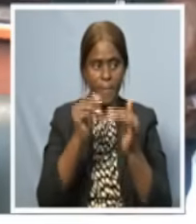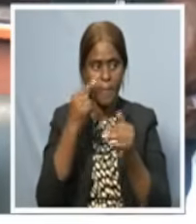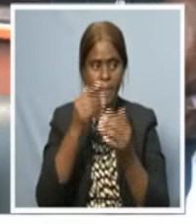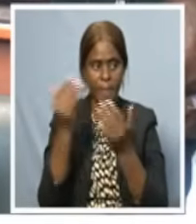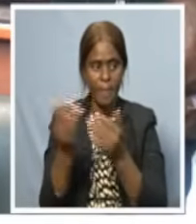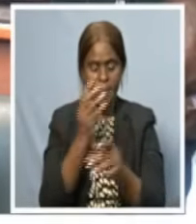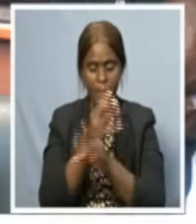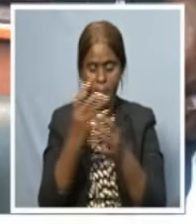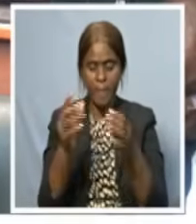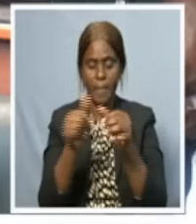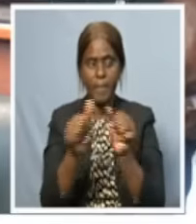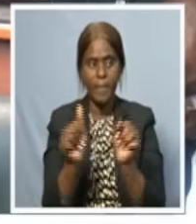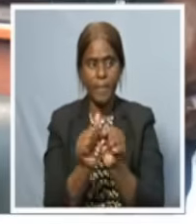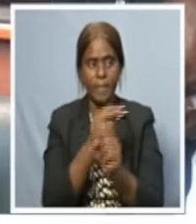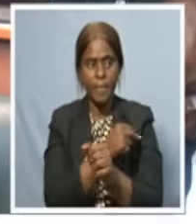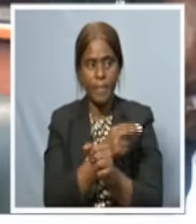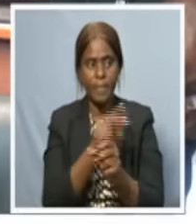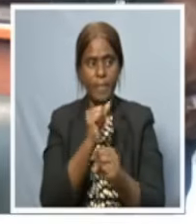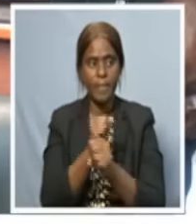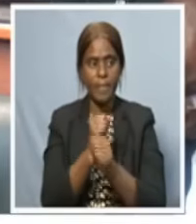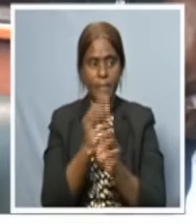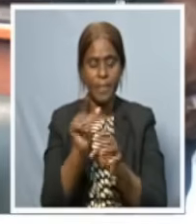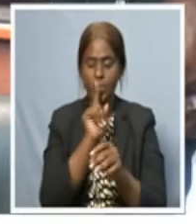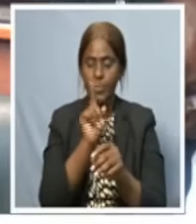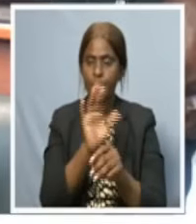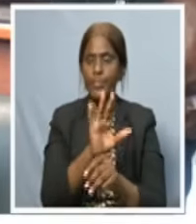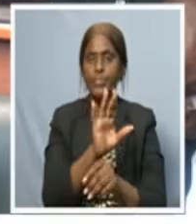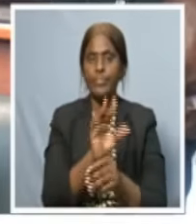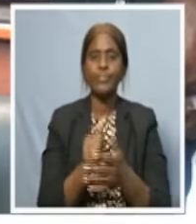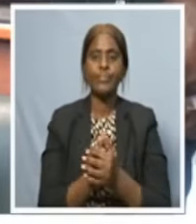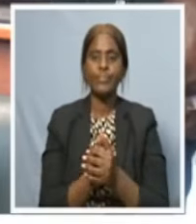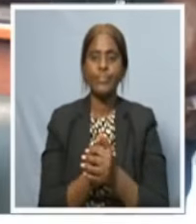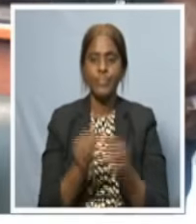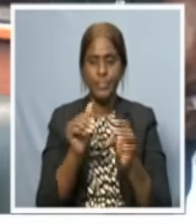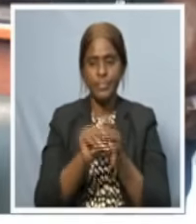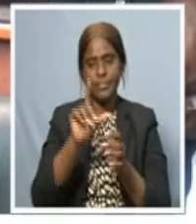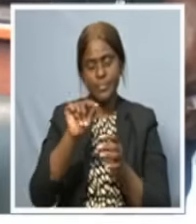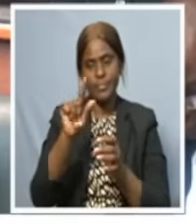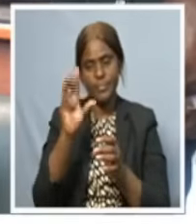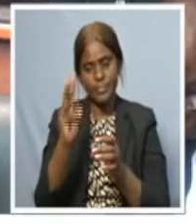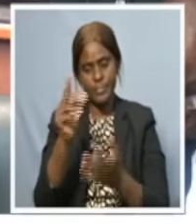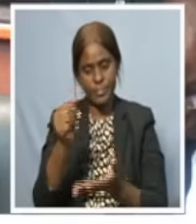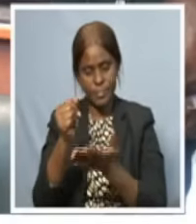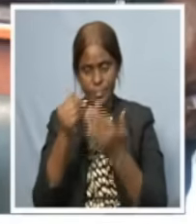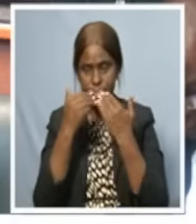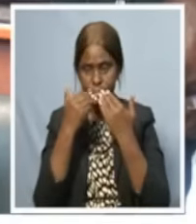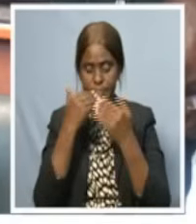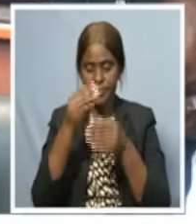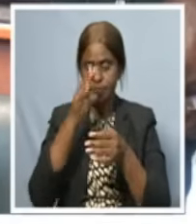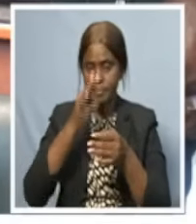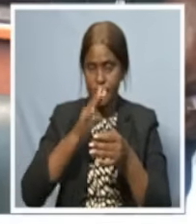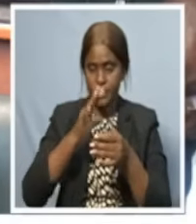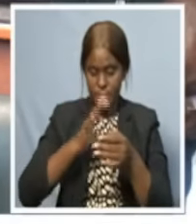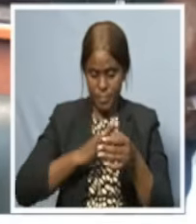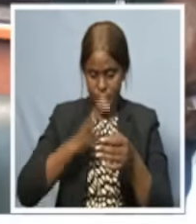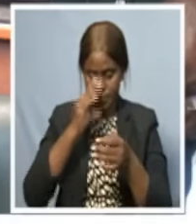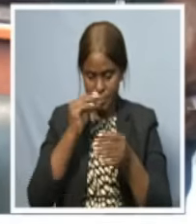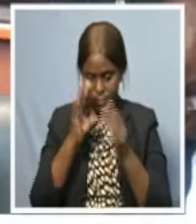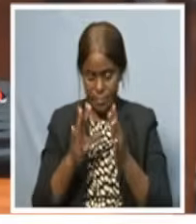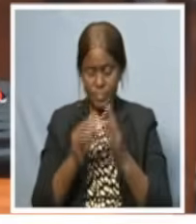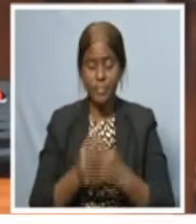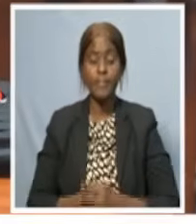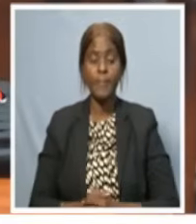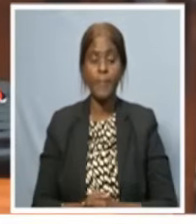for Chinsali General Hospital workers is there in the 2026 budget. I thank you, Madam